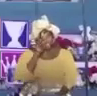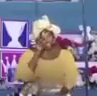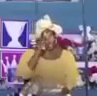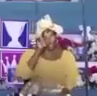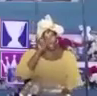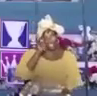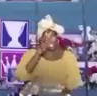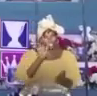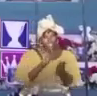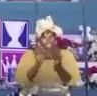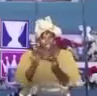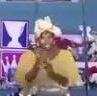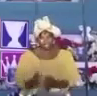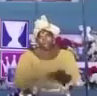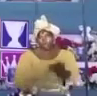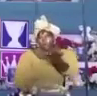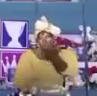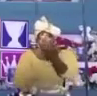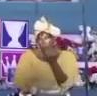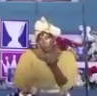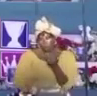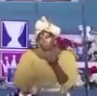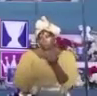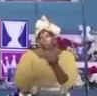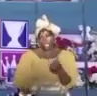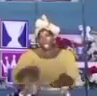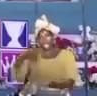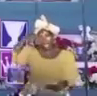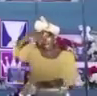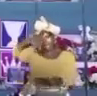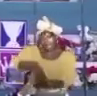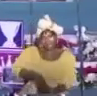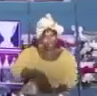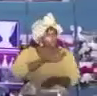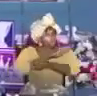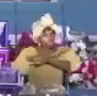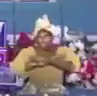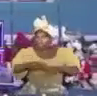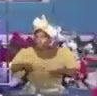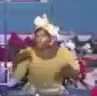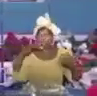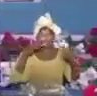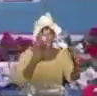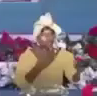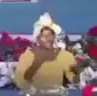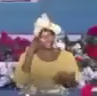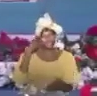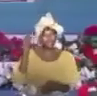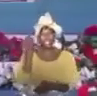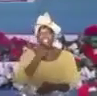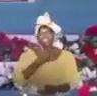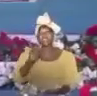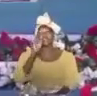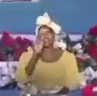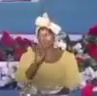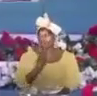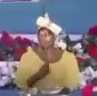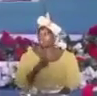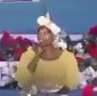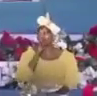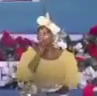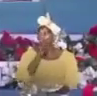Run and come and cry before the Lord on the altar here. Don't wait for anyone to be the first. Be the first to say,